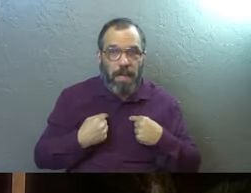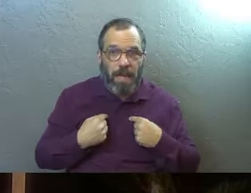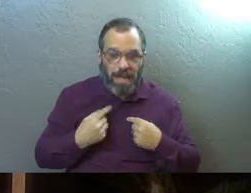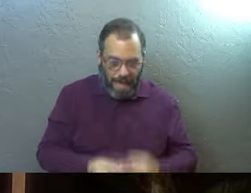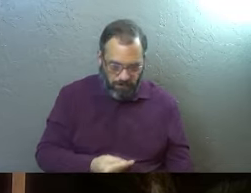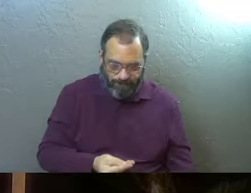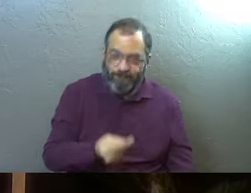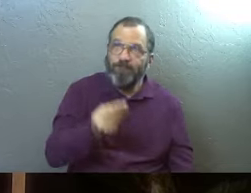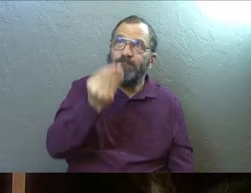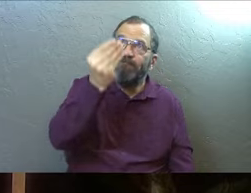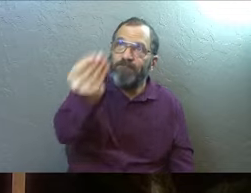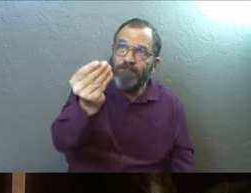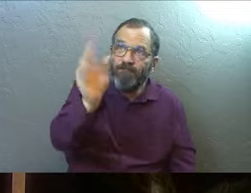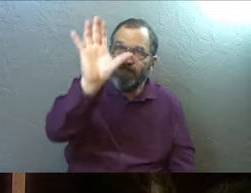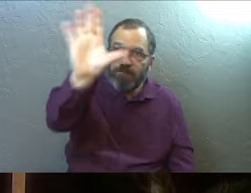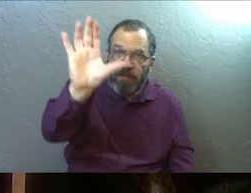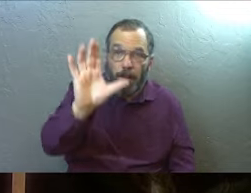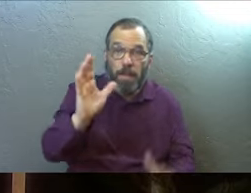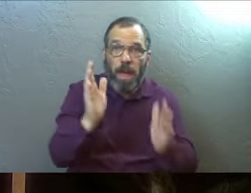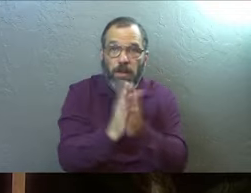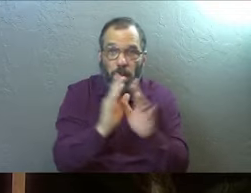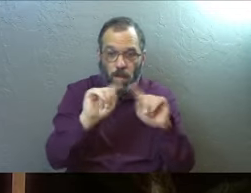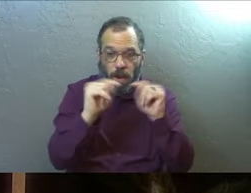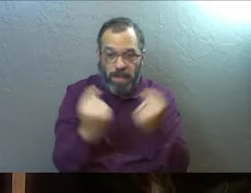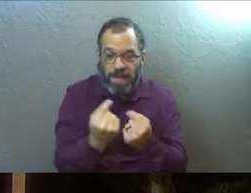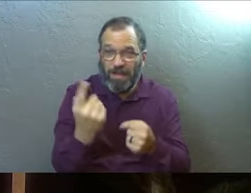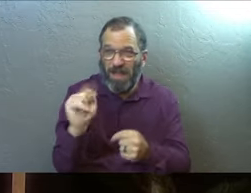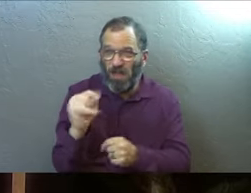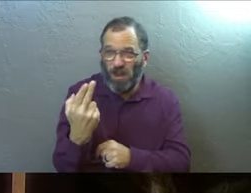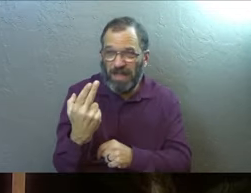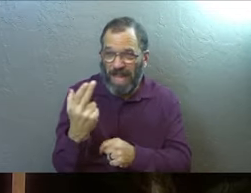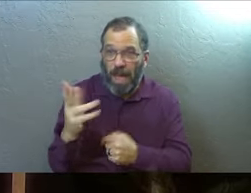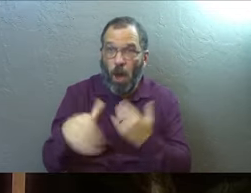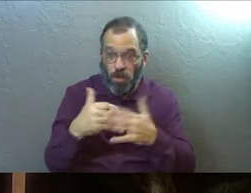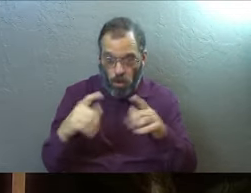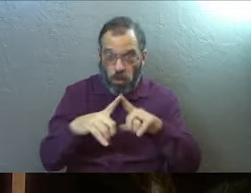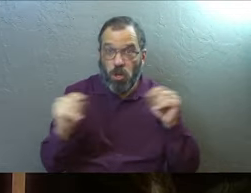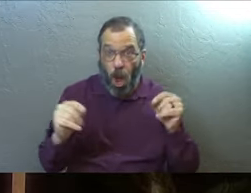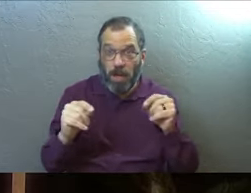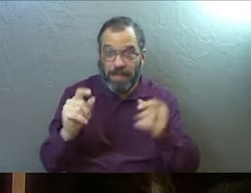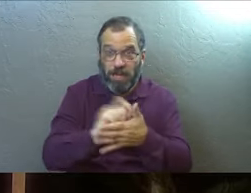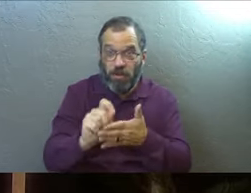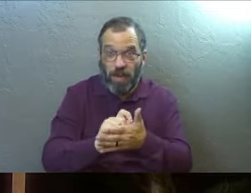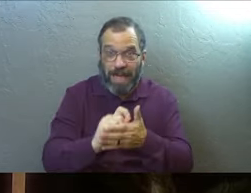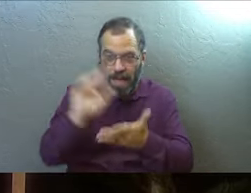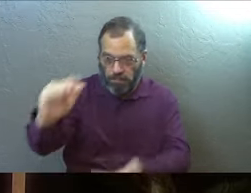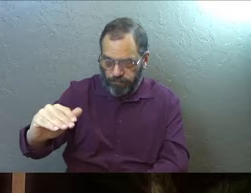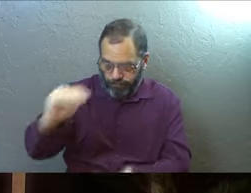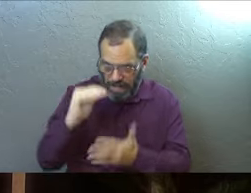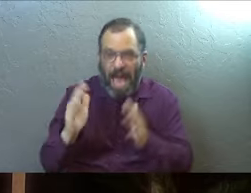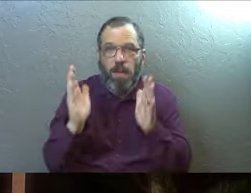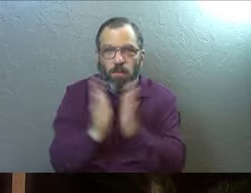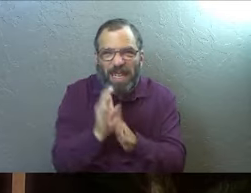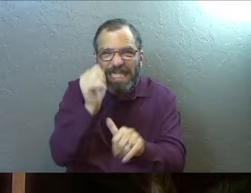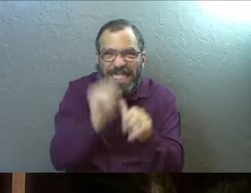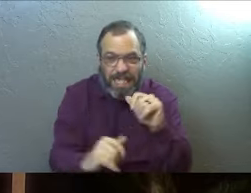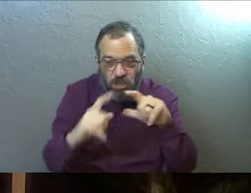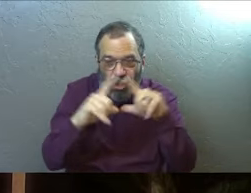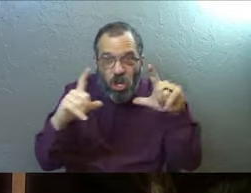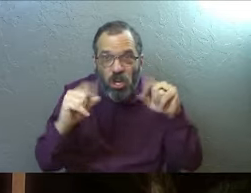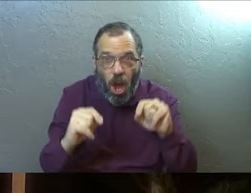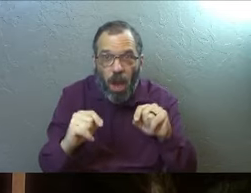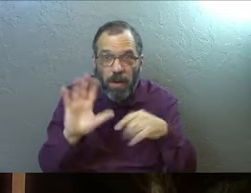those things to the Lord. And our prayer team met this last Thursday and took all of those cards that you guys filled out and prayed over all of